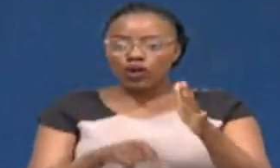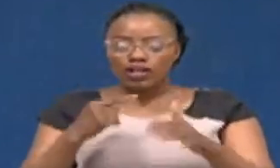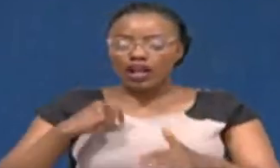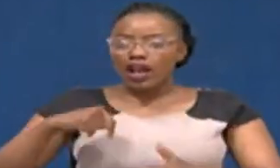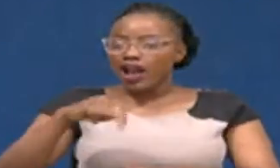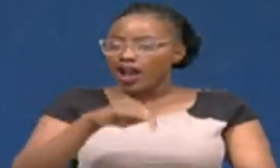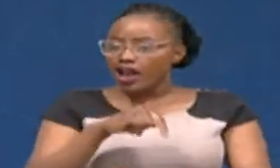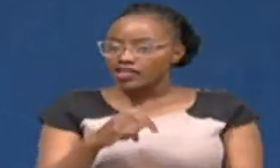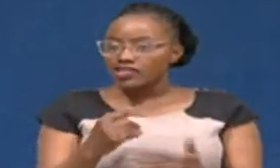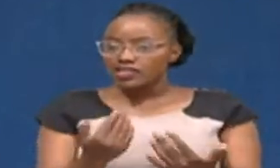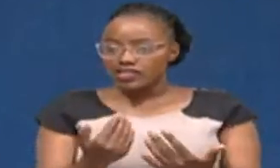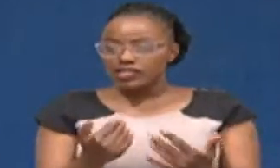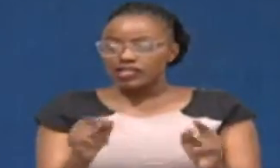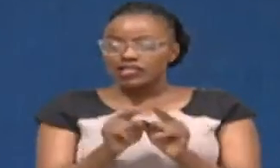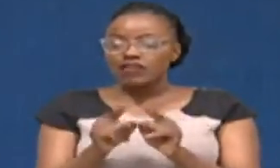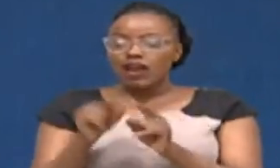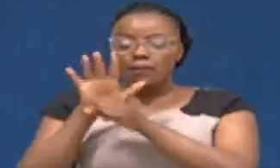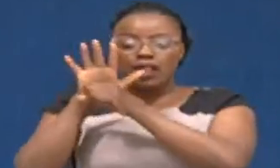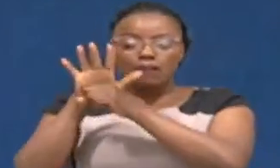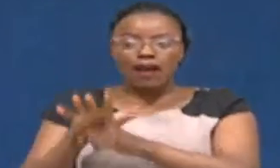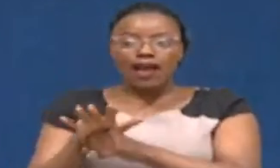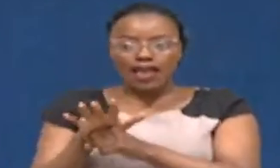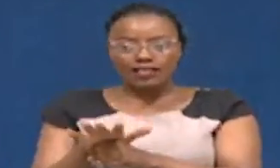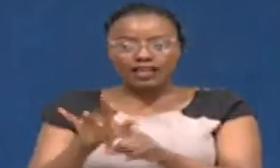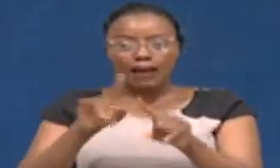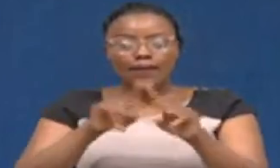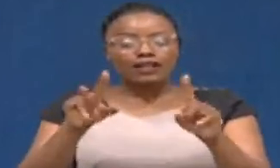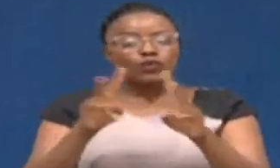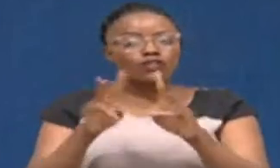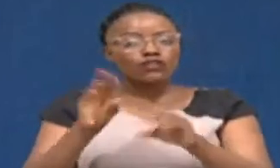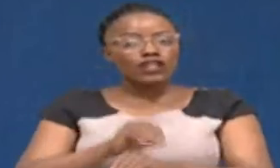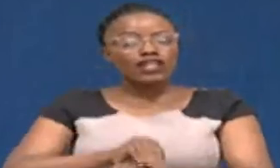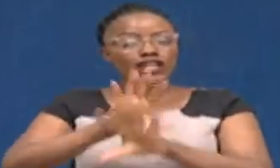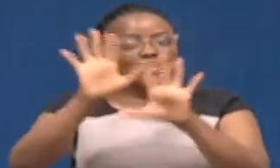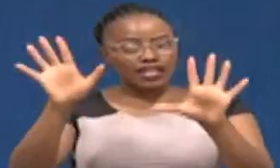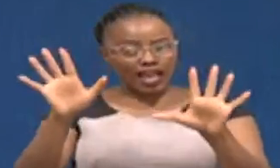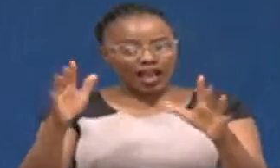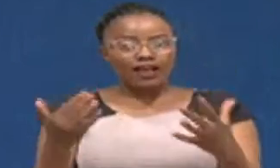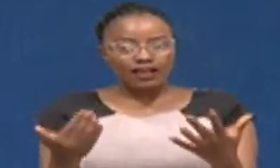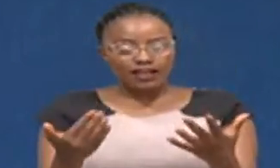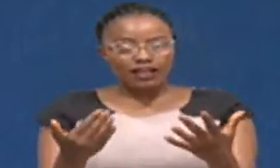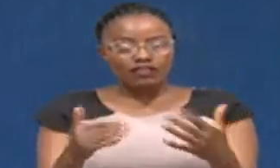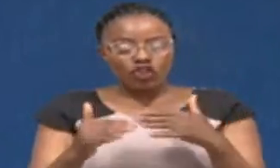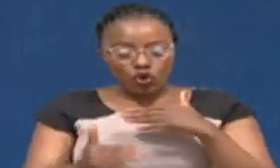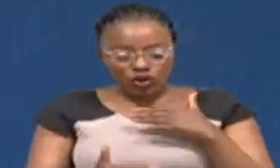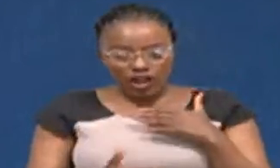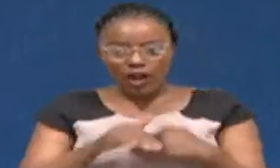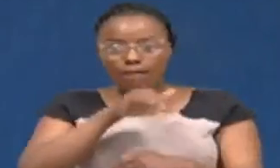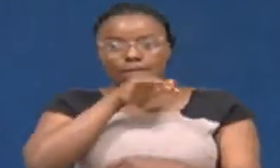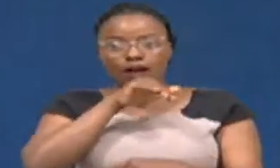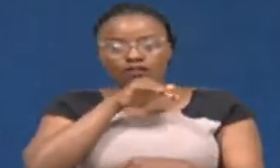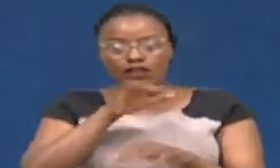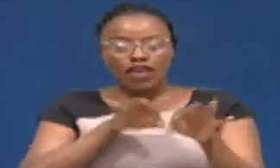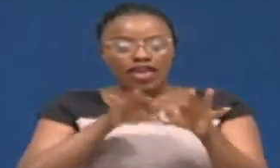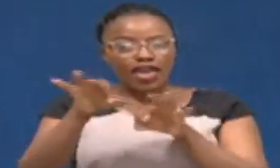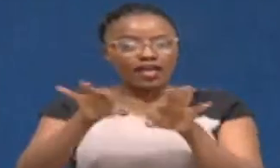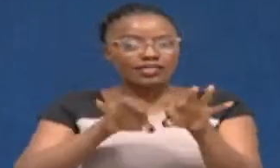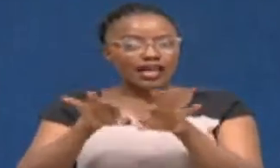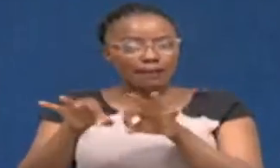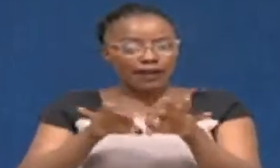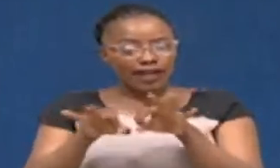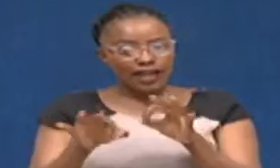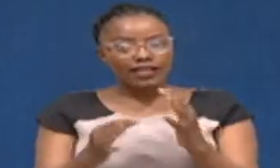we are being biased. But it was very clear, Honorable Raila went on to